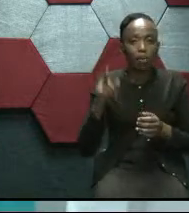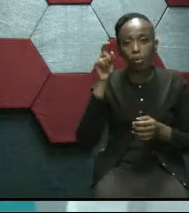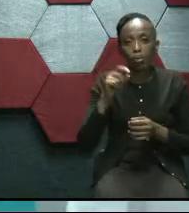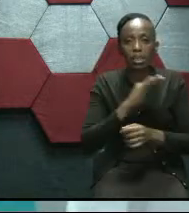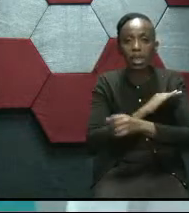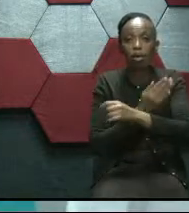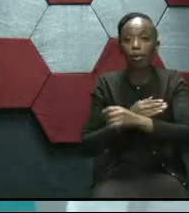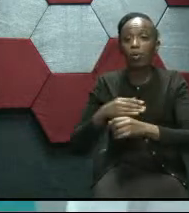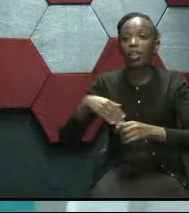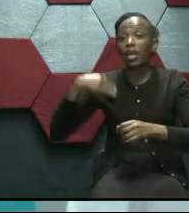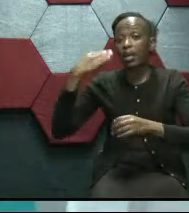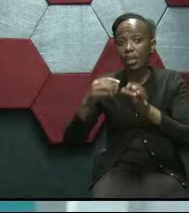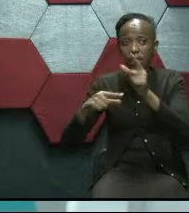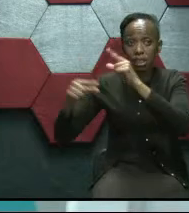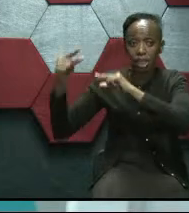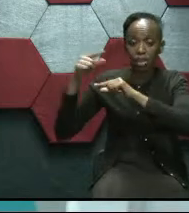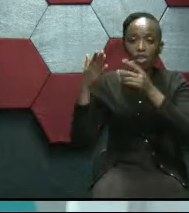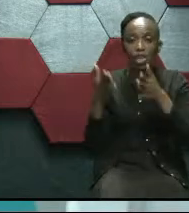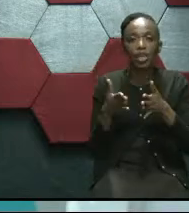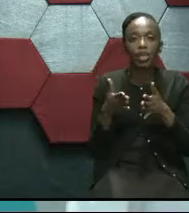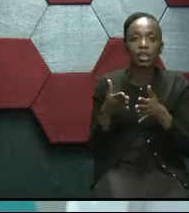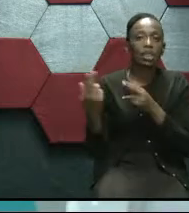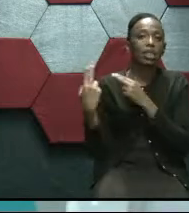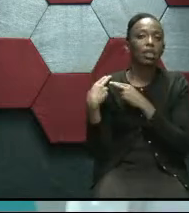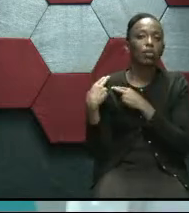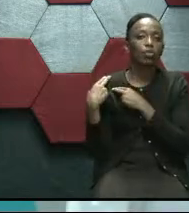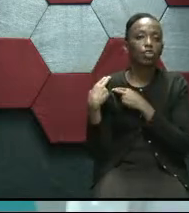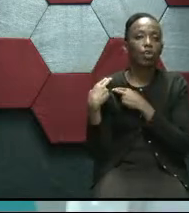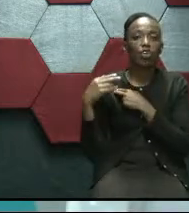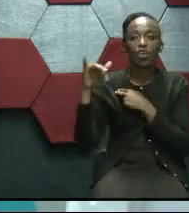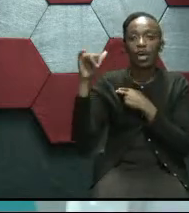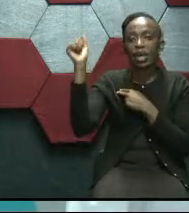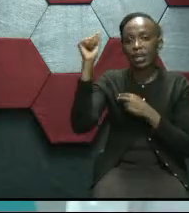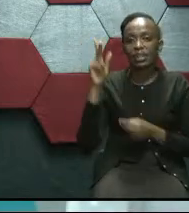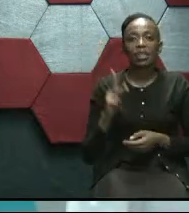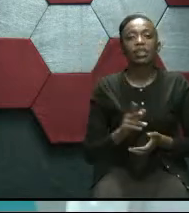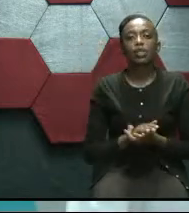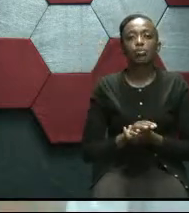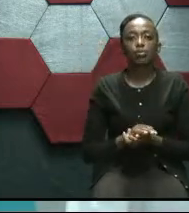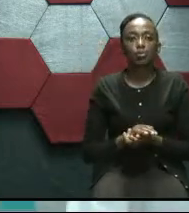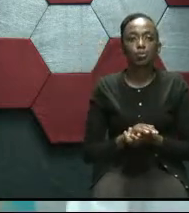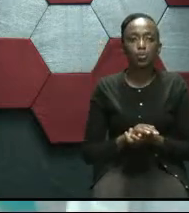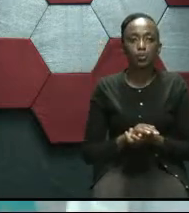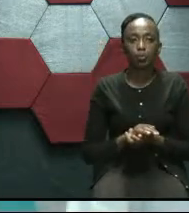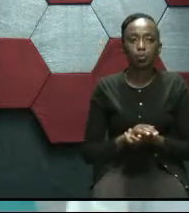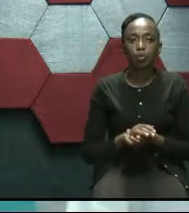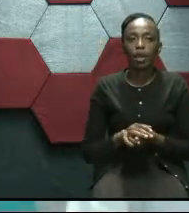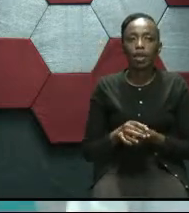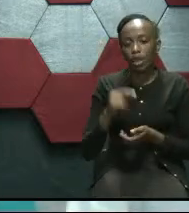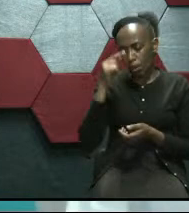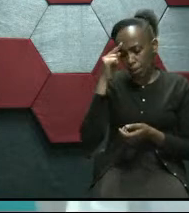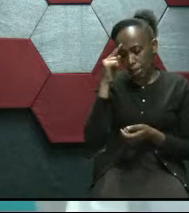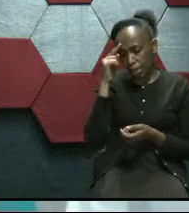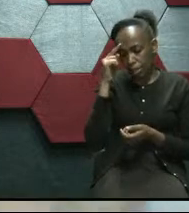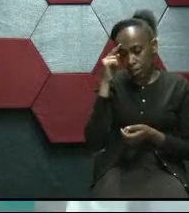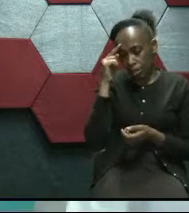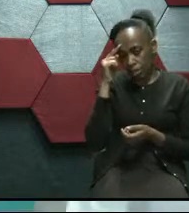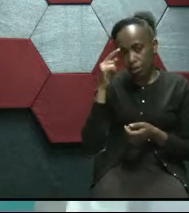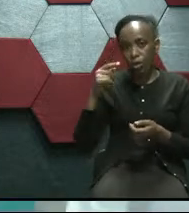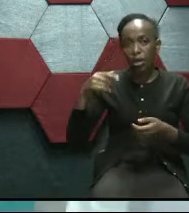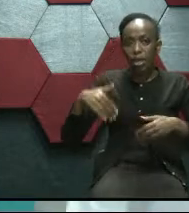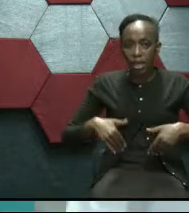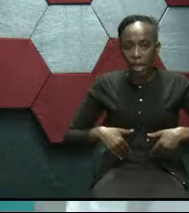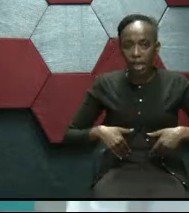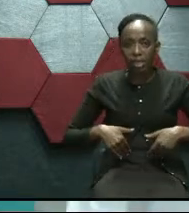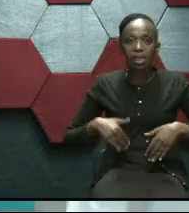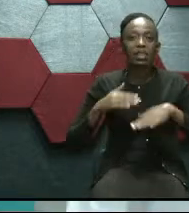next generation. This is the mandate of Young Scientists Kenya. The original Young Scientist competition was pioneered